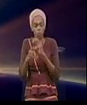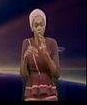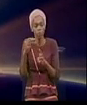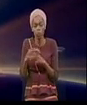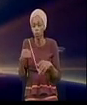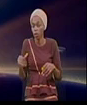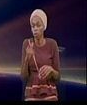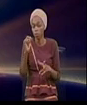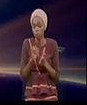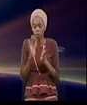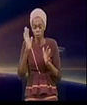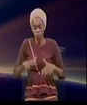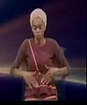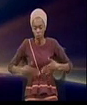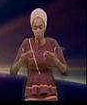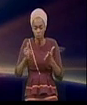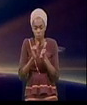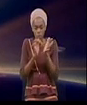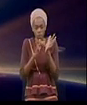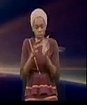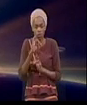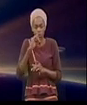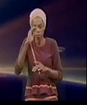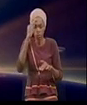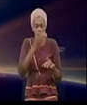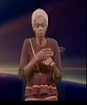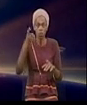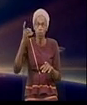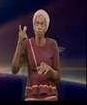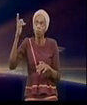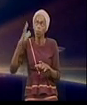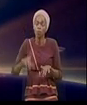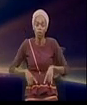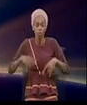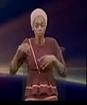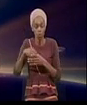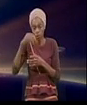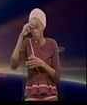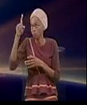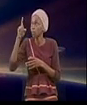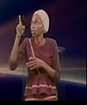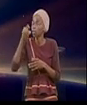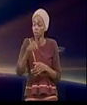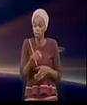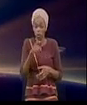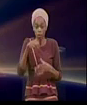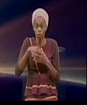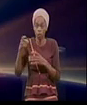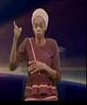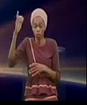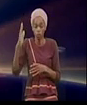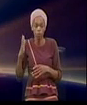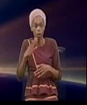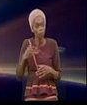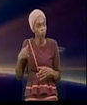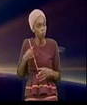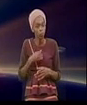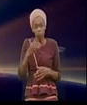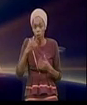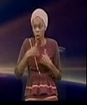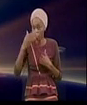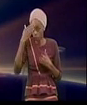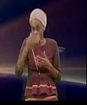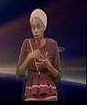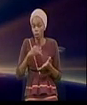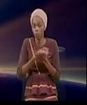Whosoever shall confess that Jesus is the Son of God, God dwelleth in him, and he in God. And we have known and believed